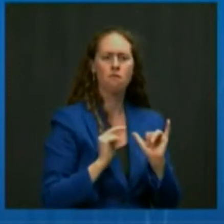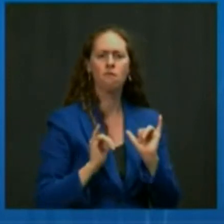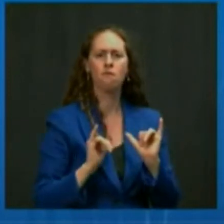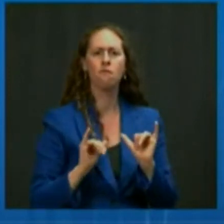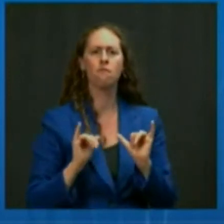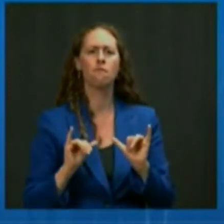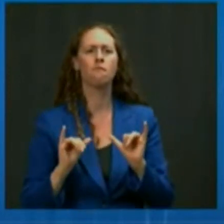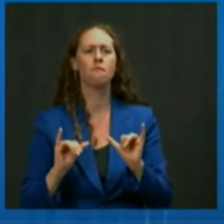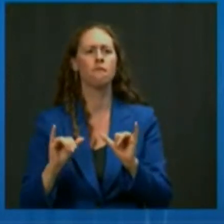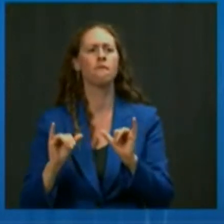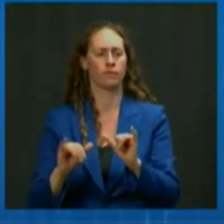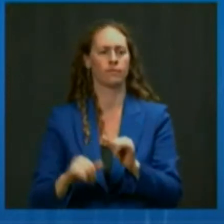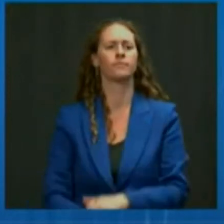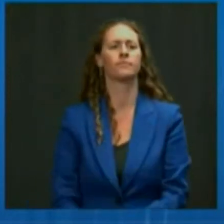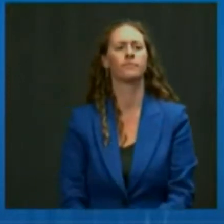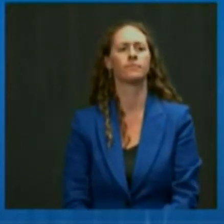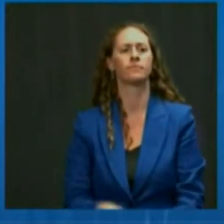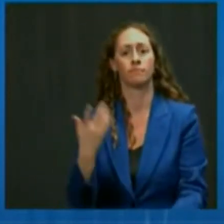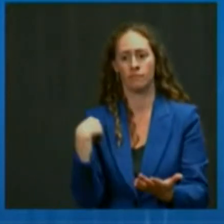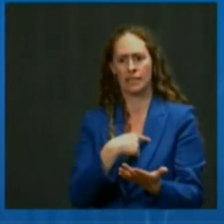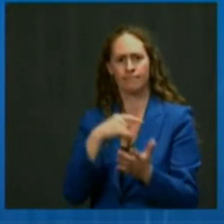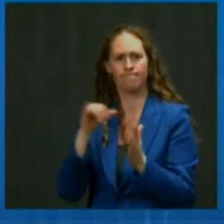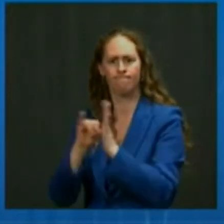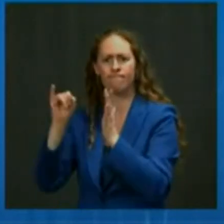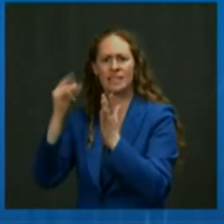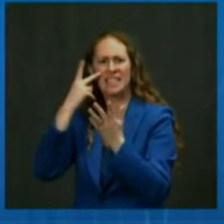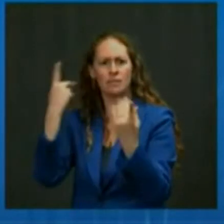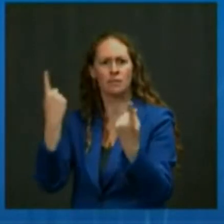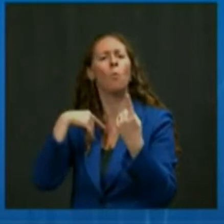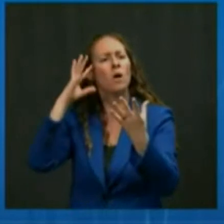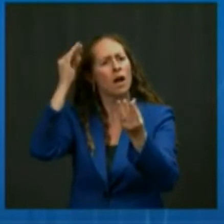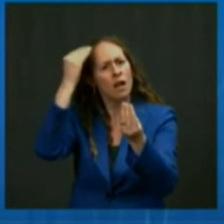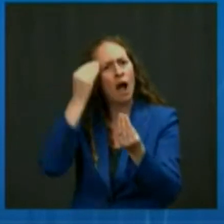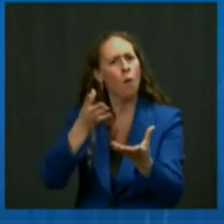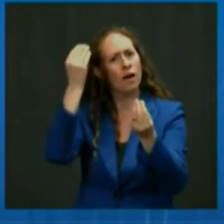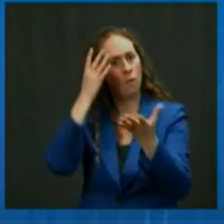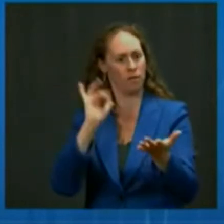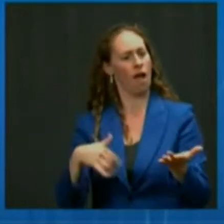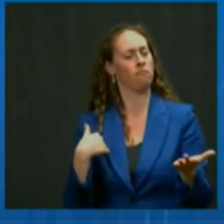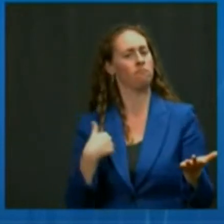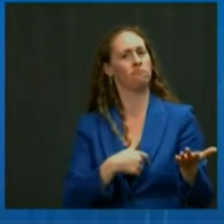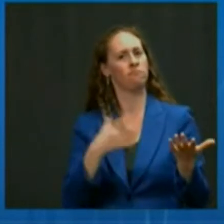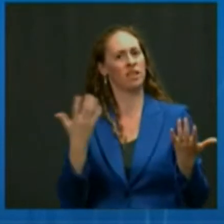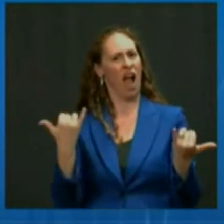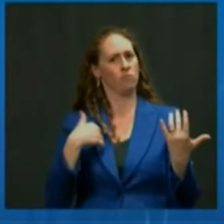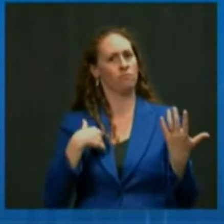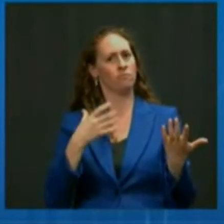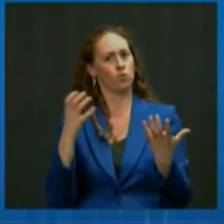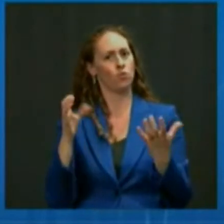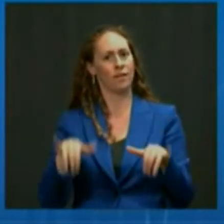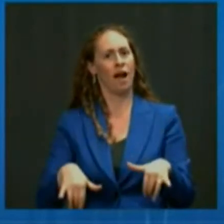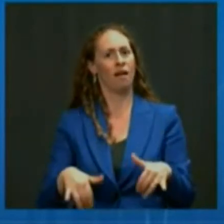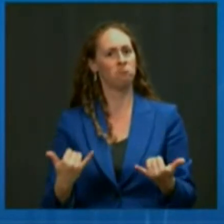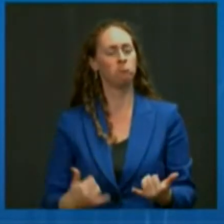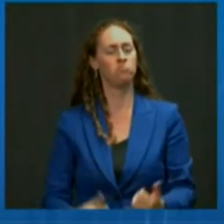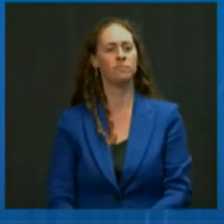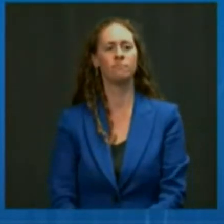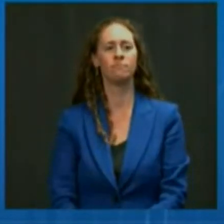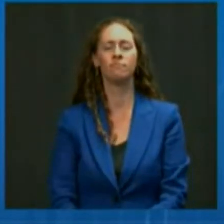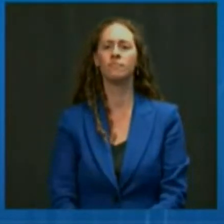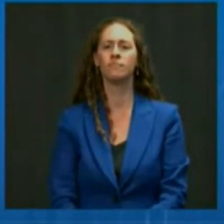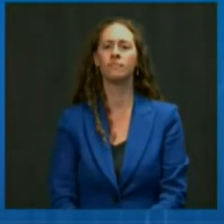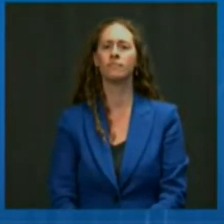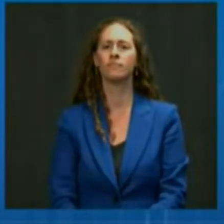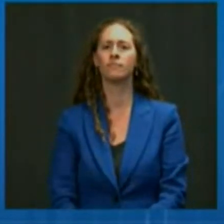we will tell you, and that is what we are doing. Next question. Last question, let's go to Shannon Pettypiece